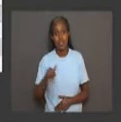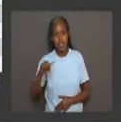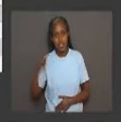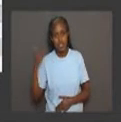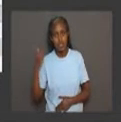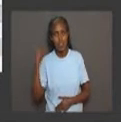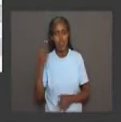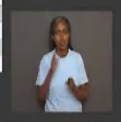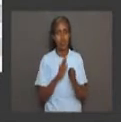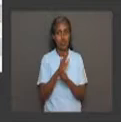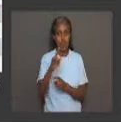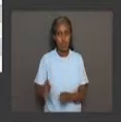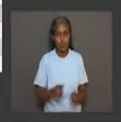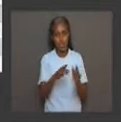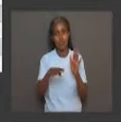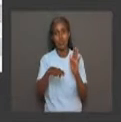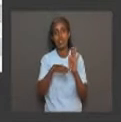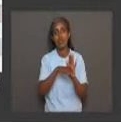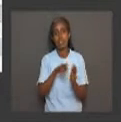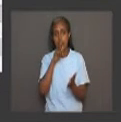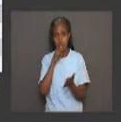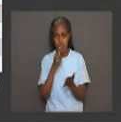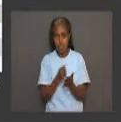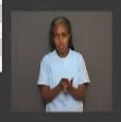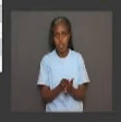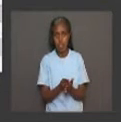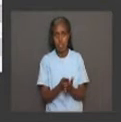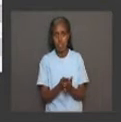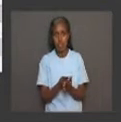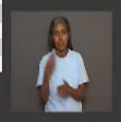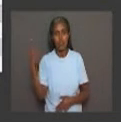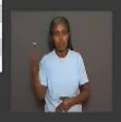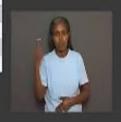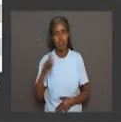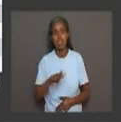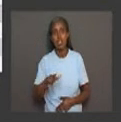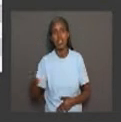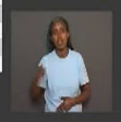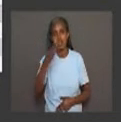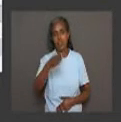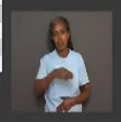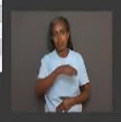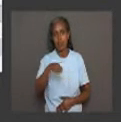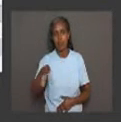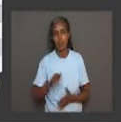Another useful way to represent data is to use a line graph.